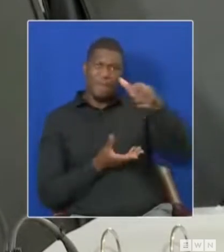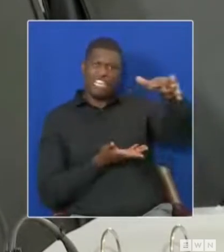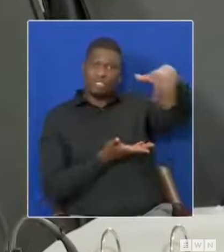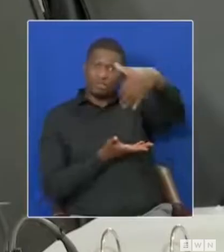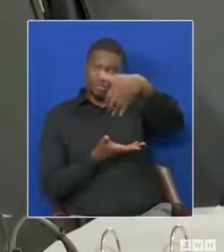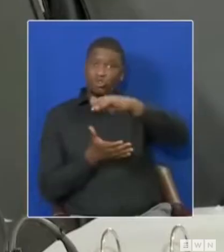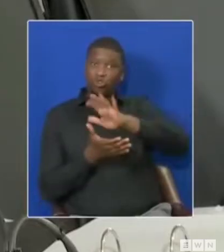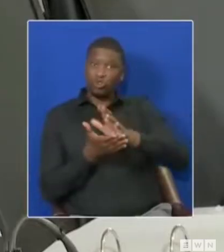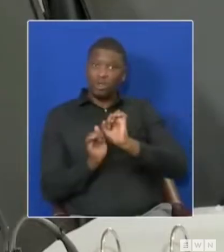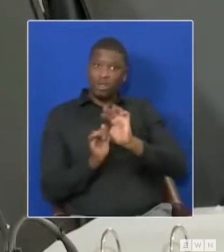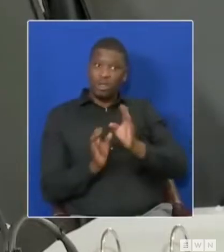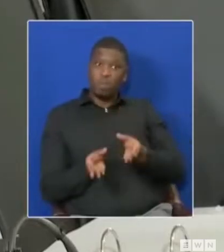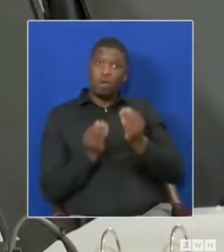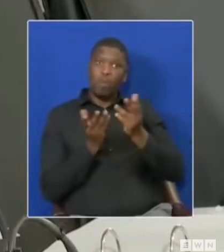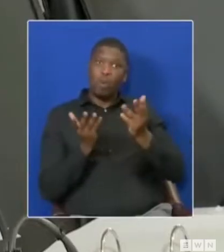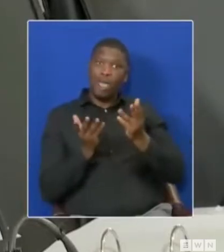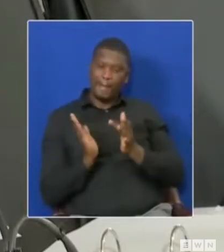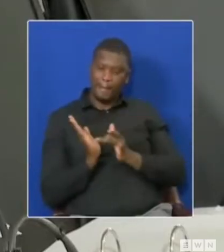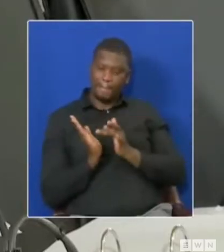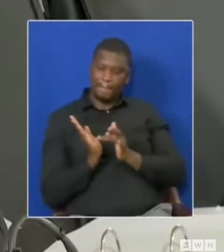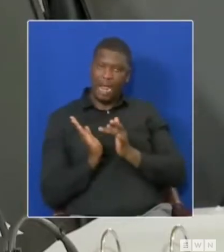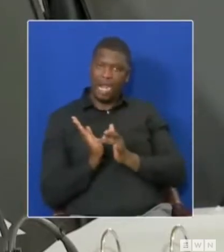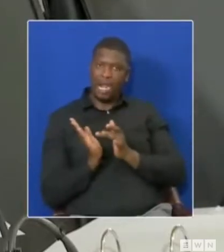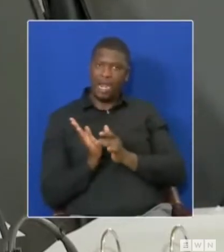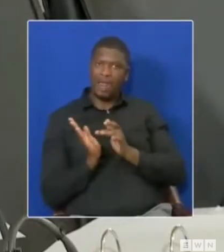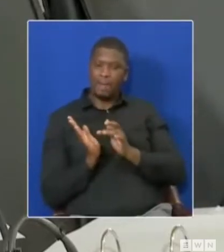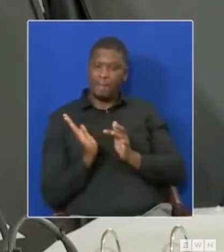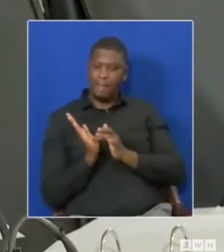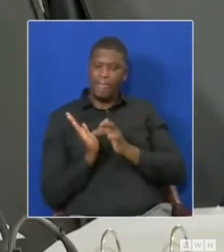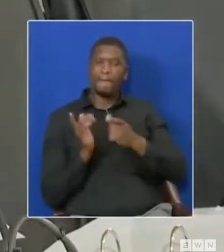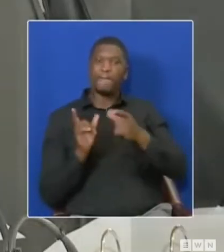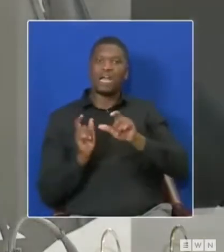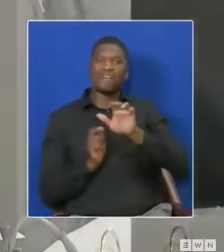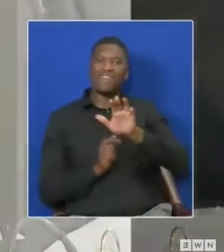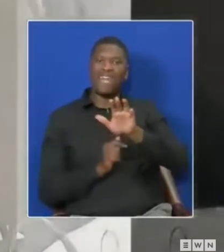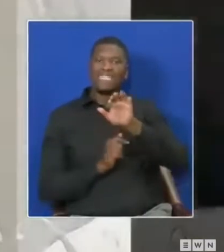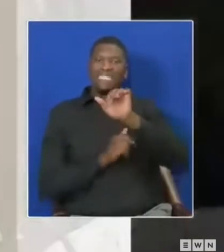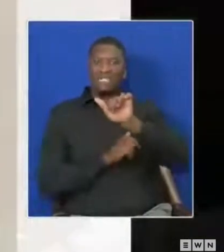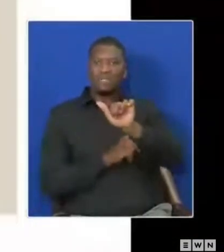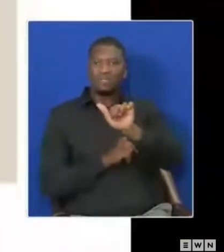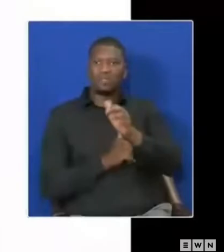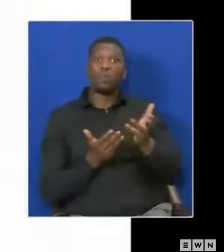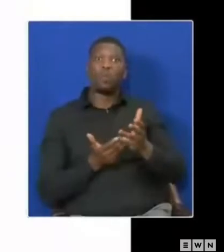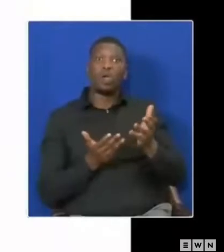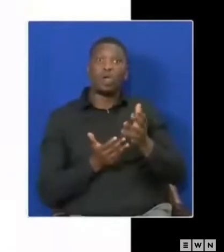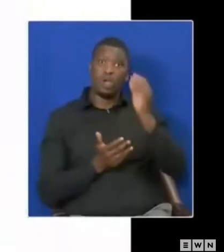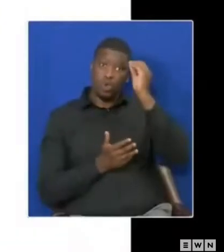bottom of paragraph 96. It's a News 24 article.